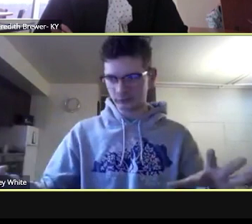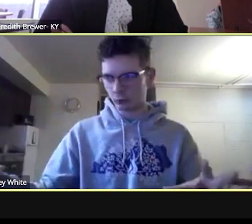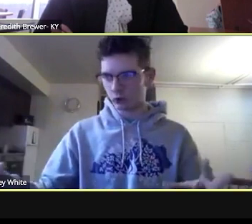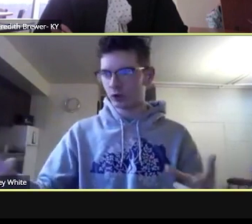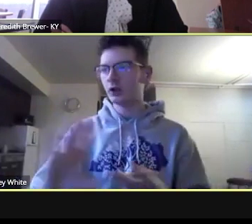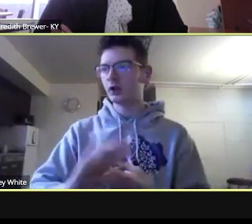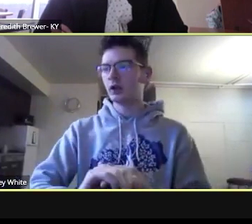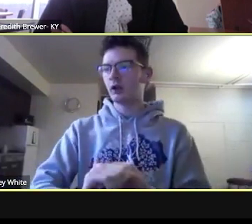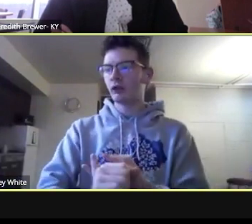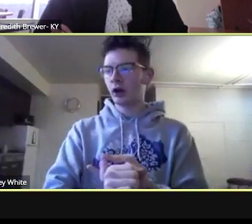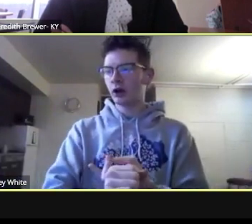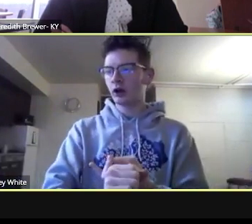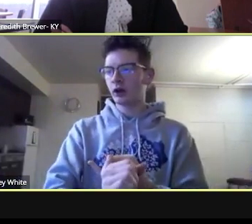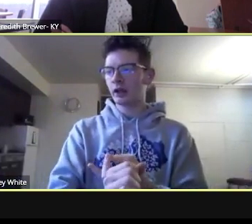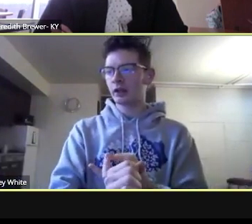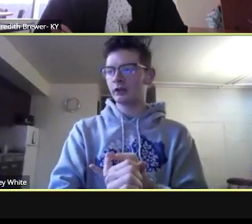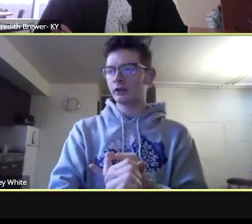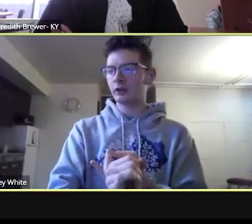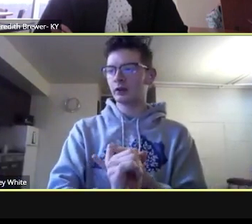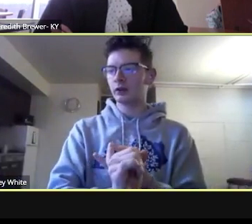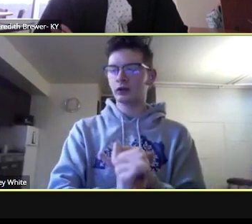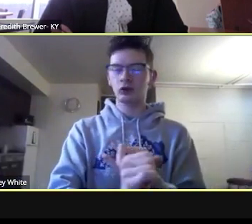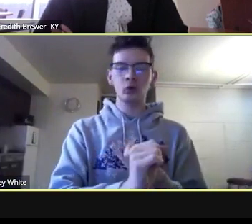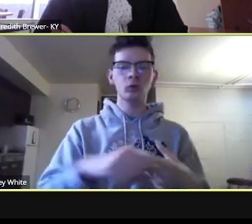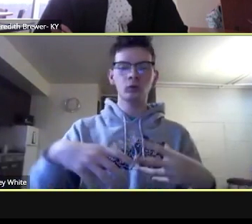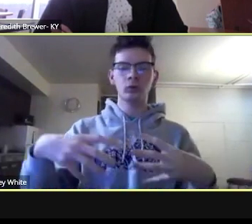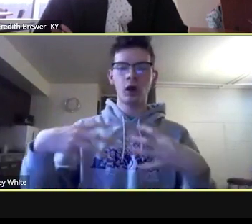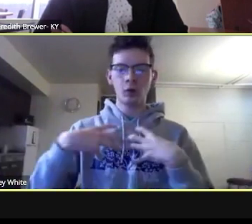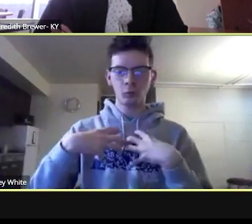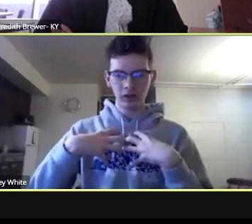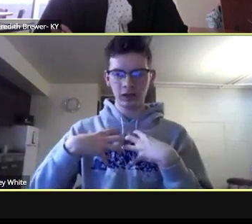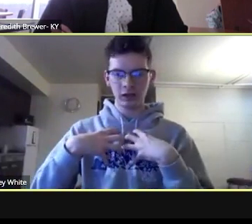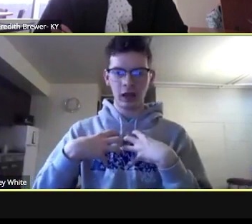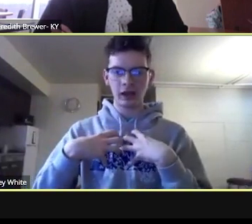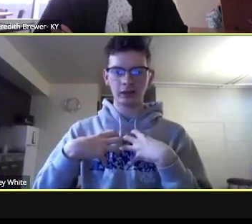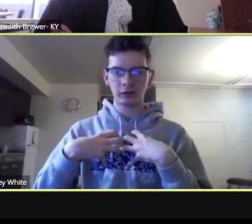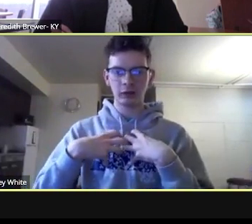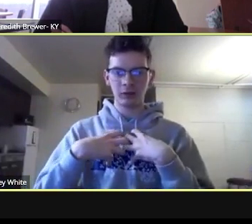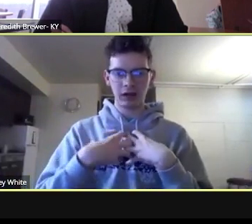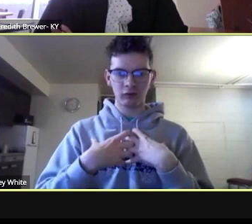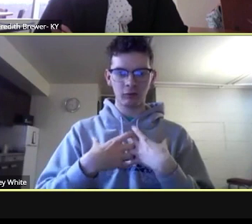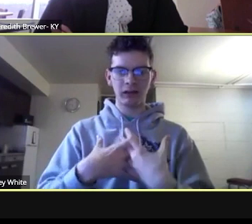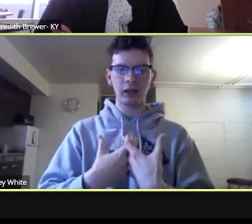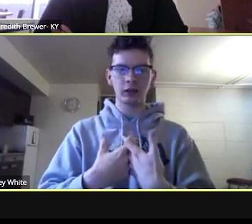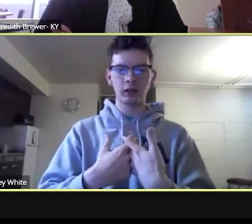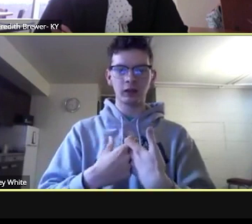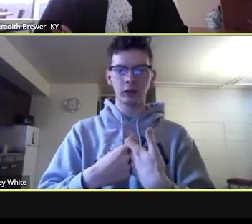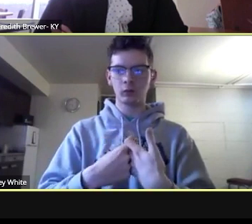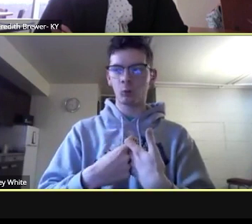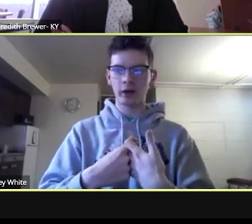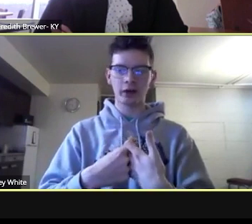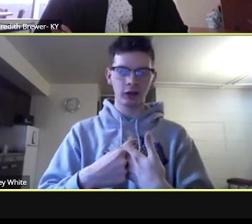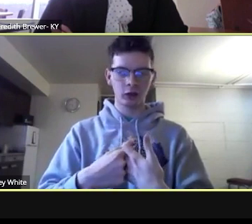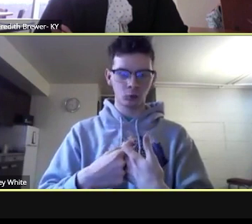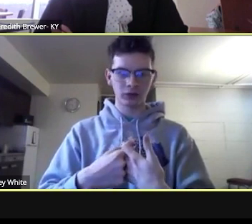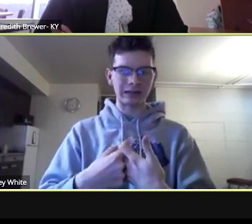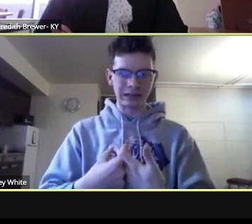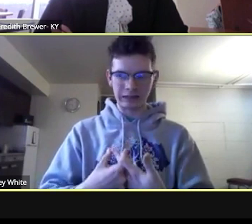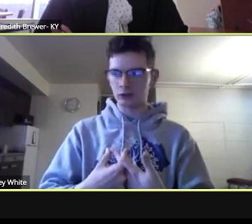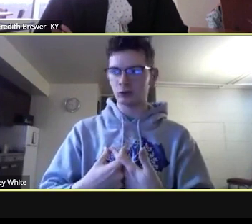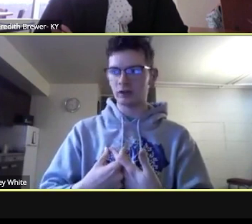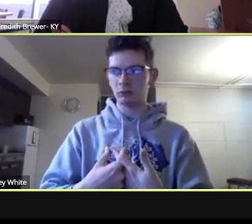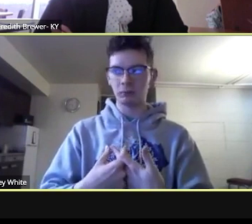best way possible? Third is, do we as the BNF committee want and